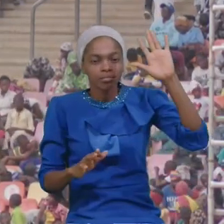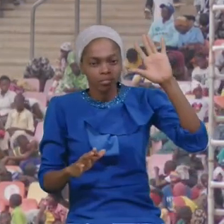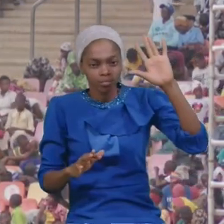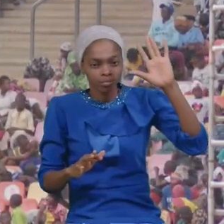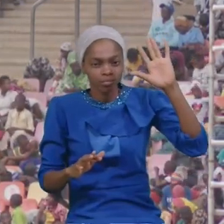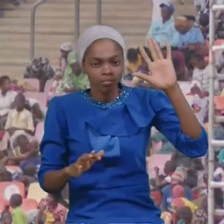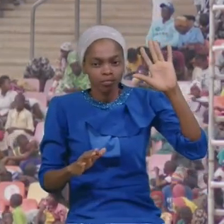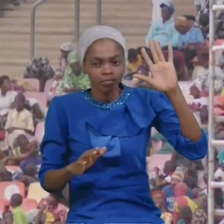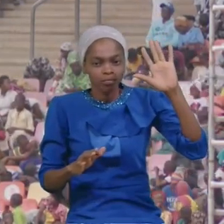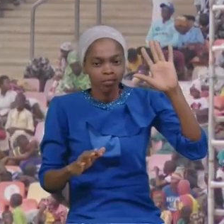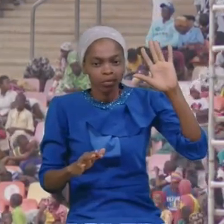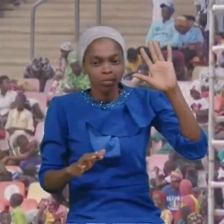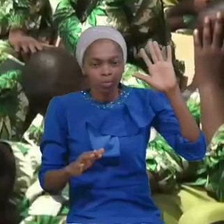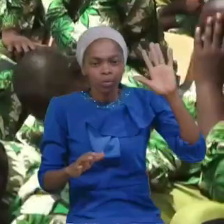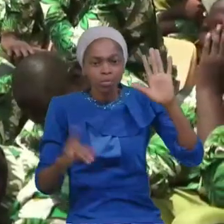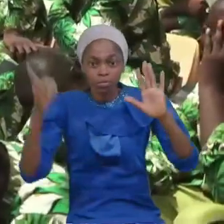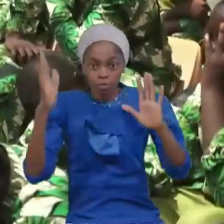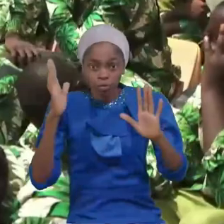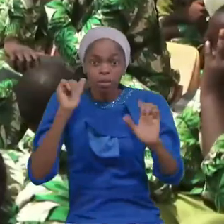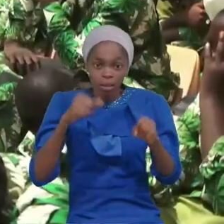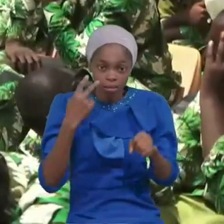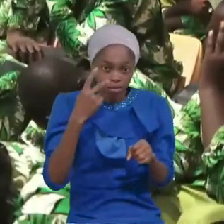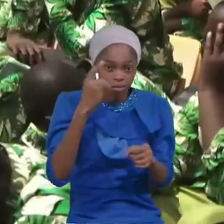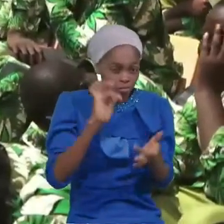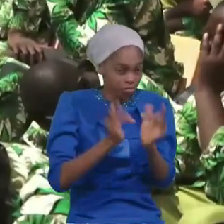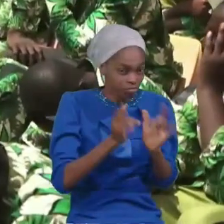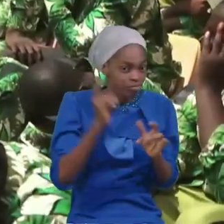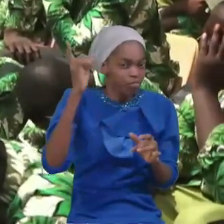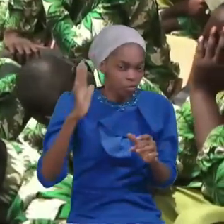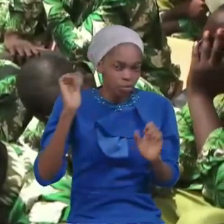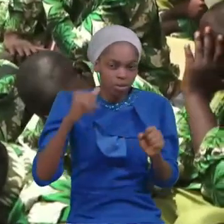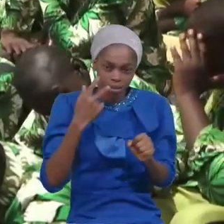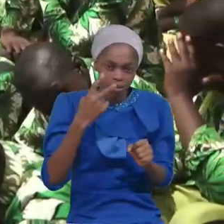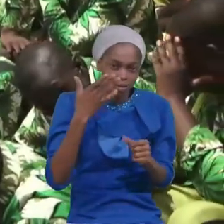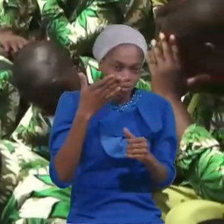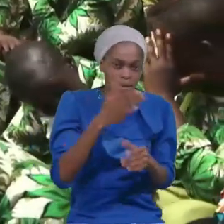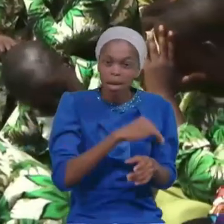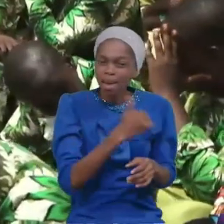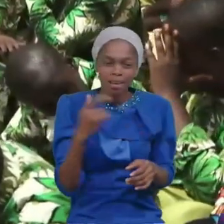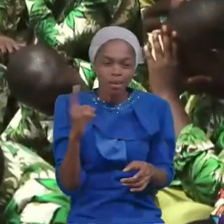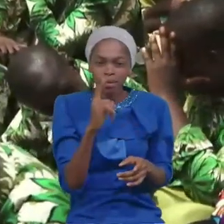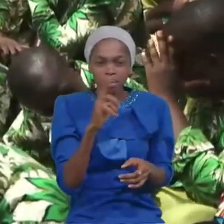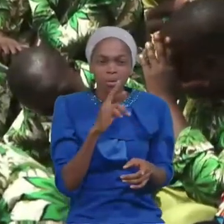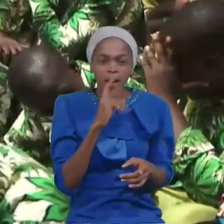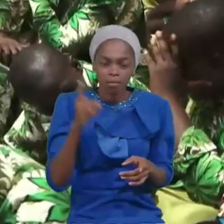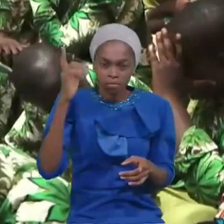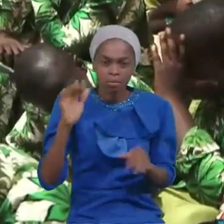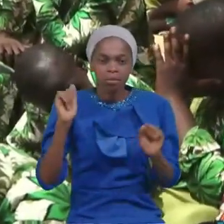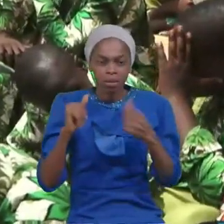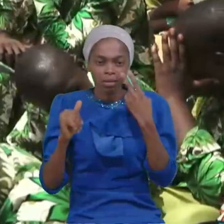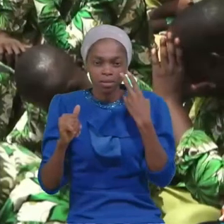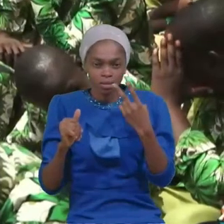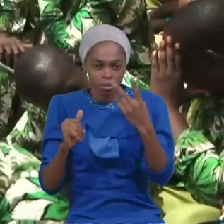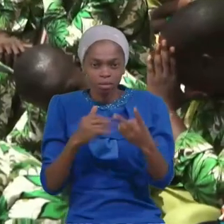you are, he can see you there. And he brings that favor into your